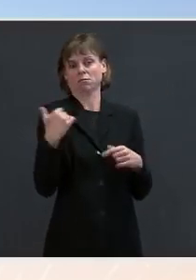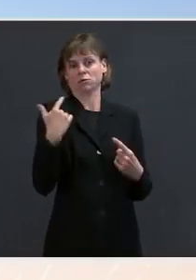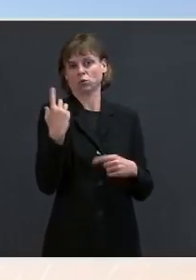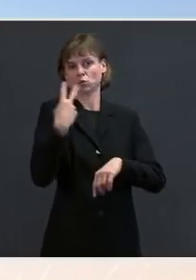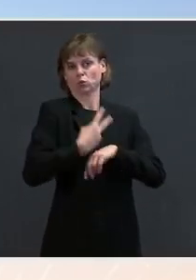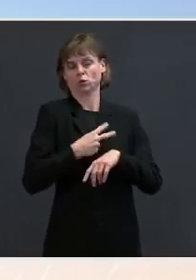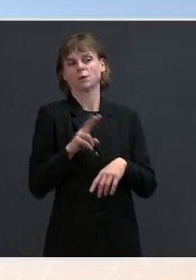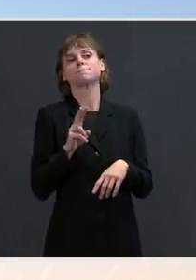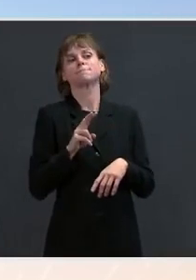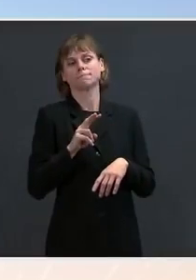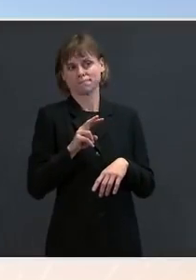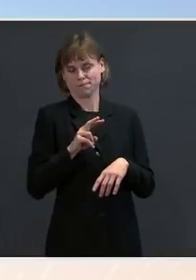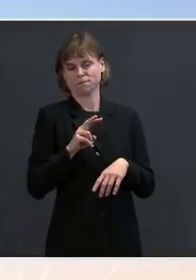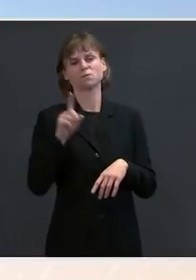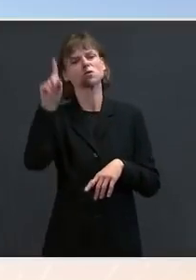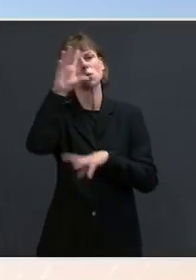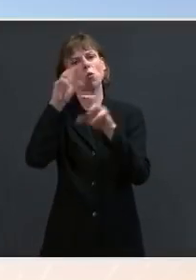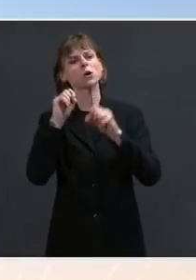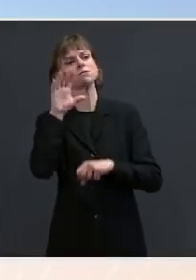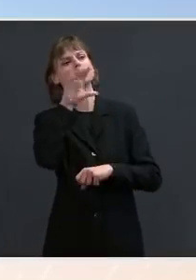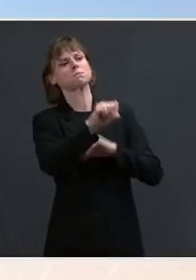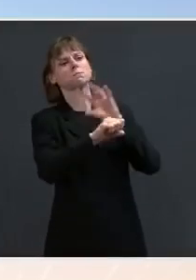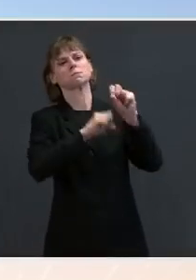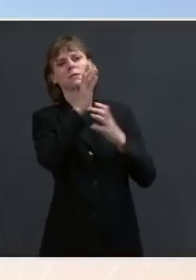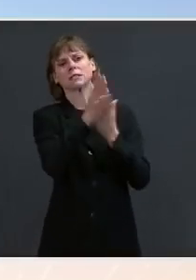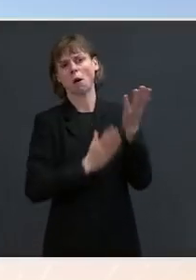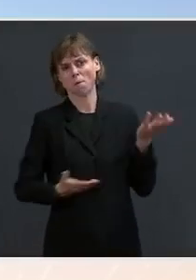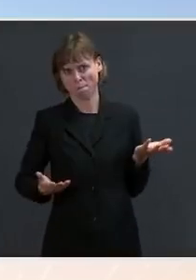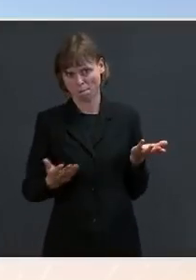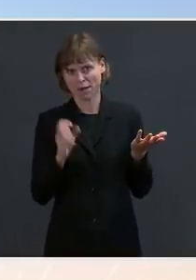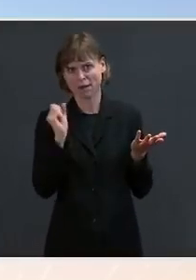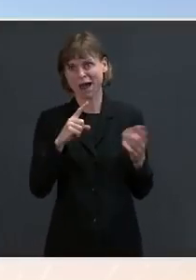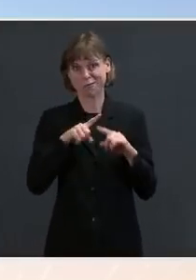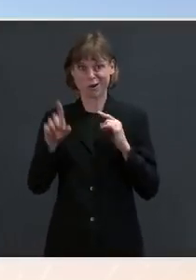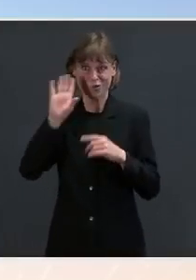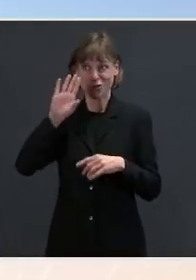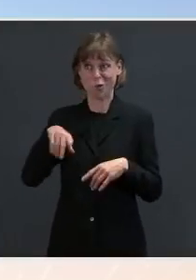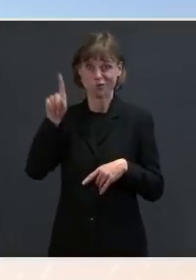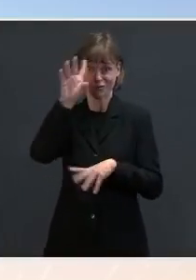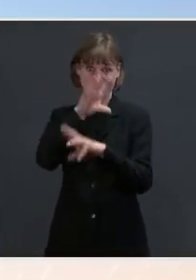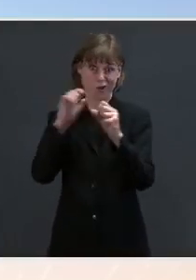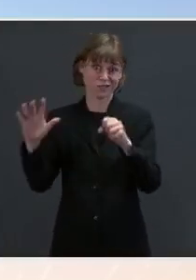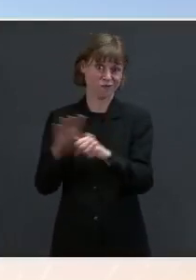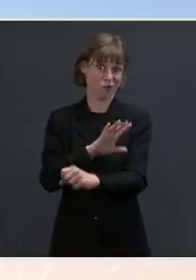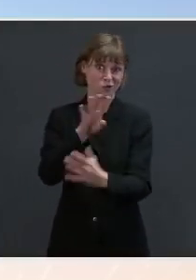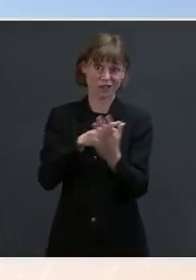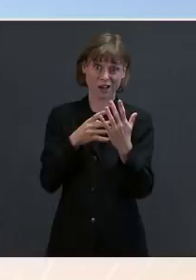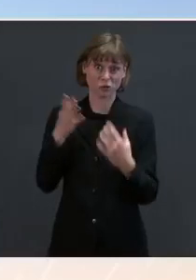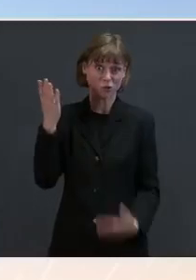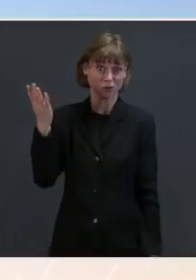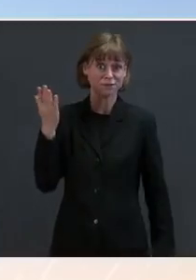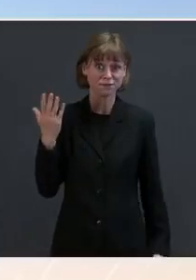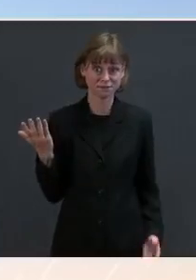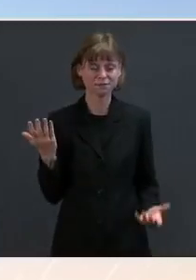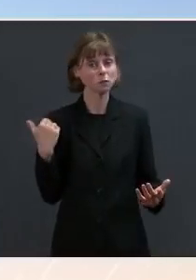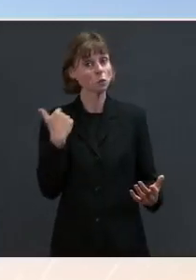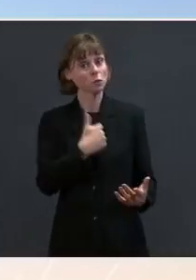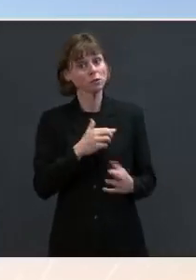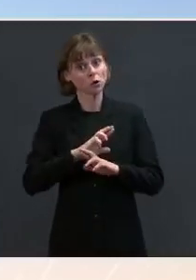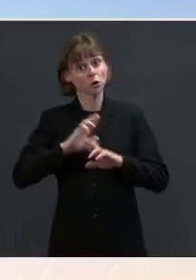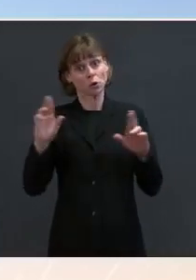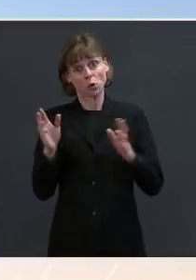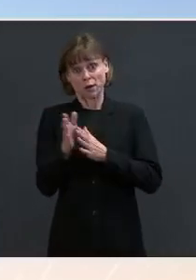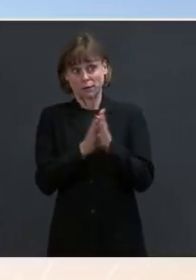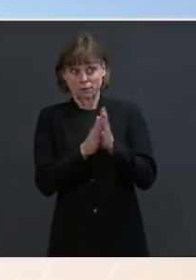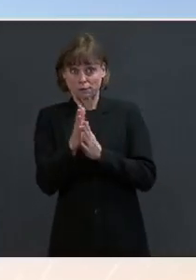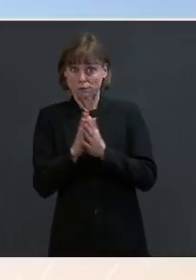president has caught clips of those, but of course he has a full schedule, as you all well know. And we are ready and eager to work in